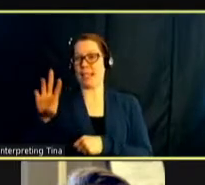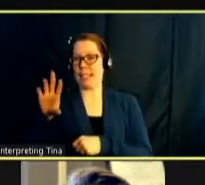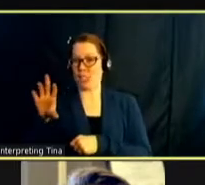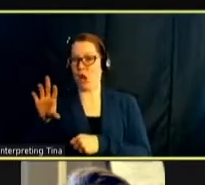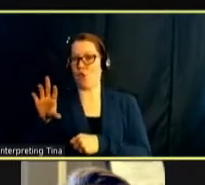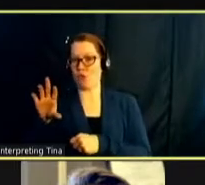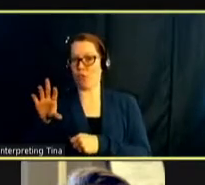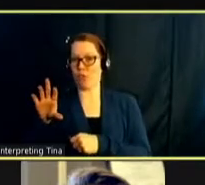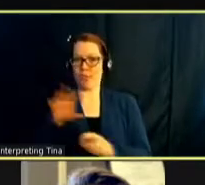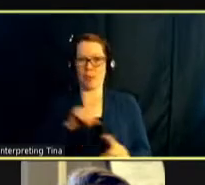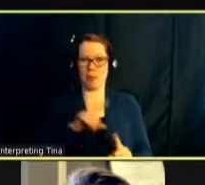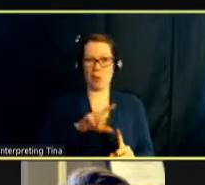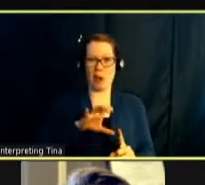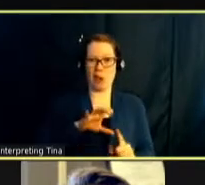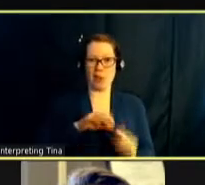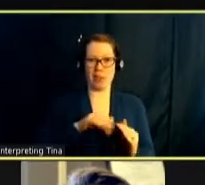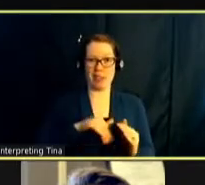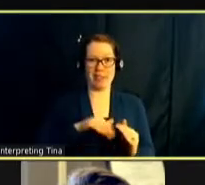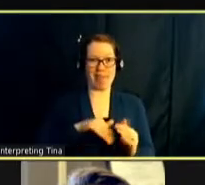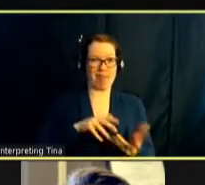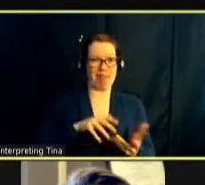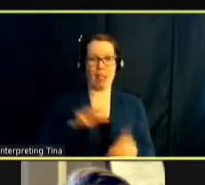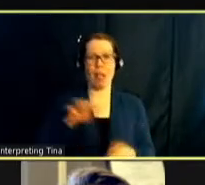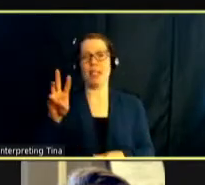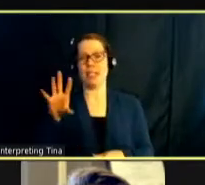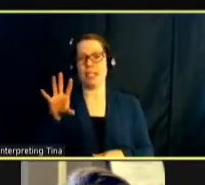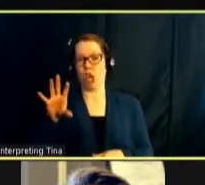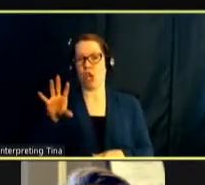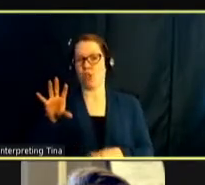with that 100 doses that were short, another 600 doses out.